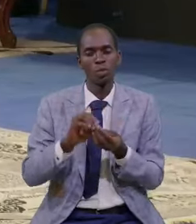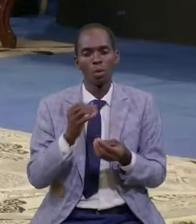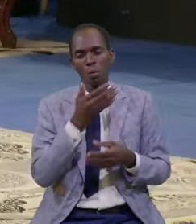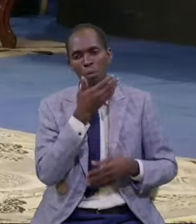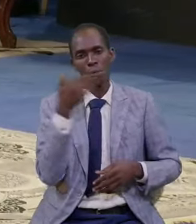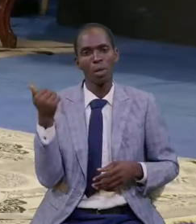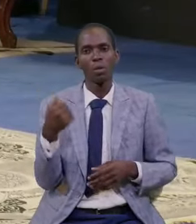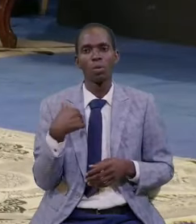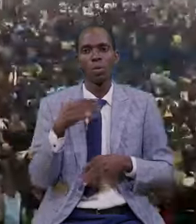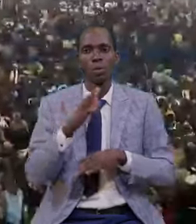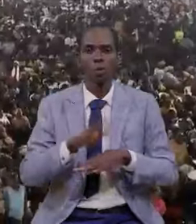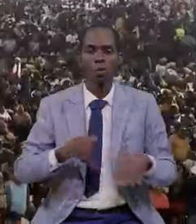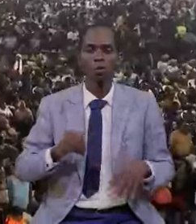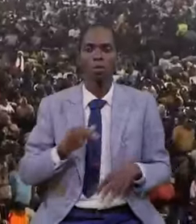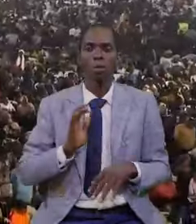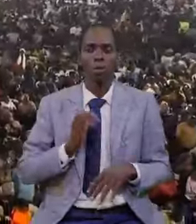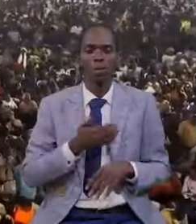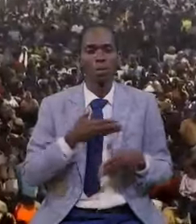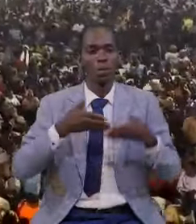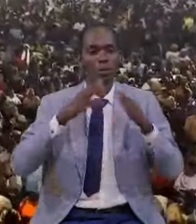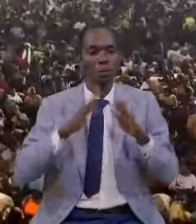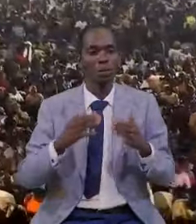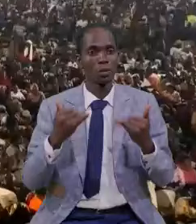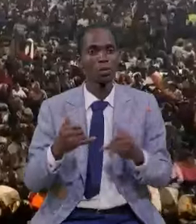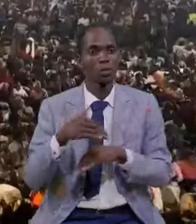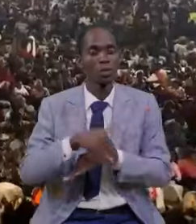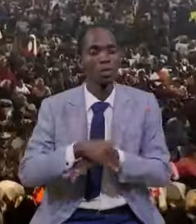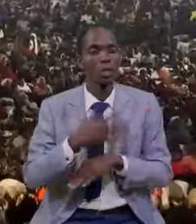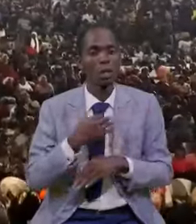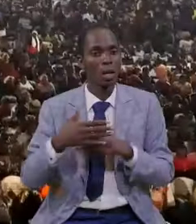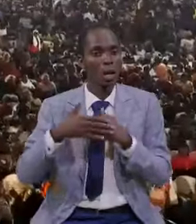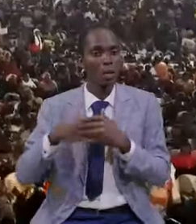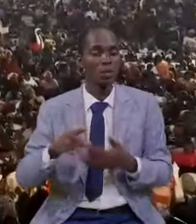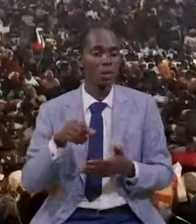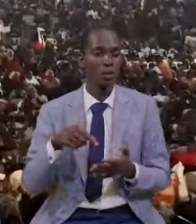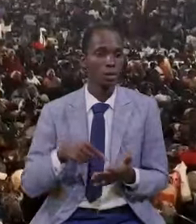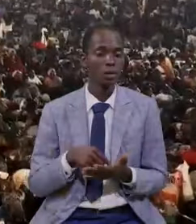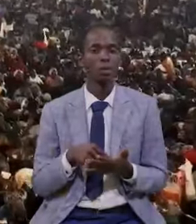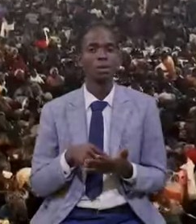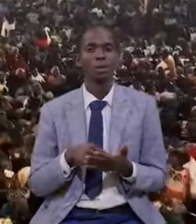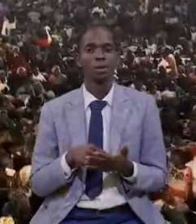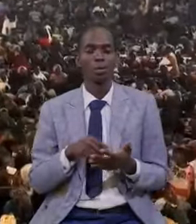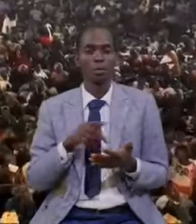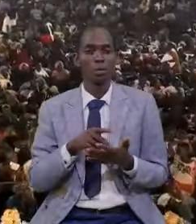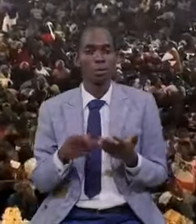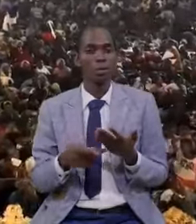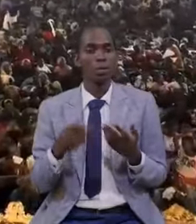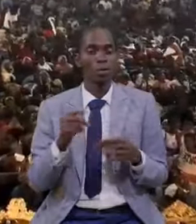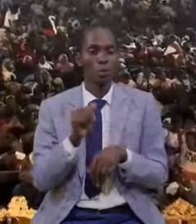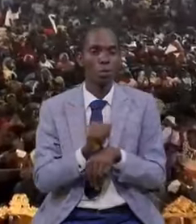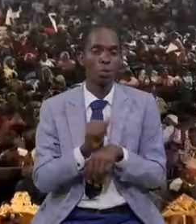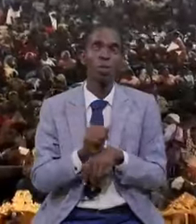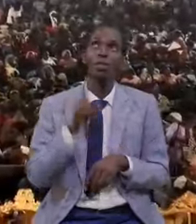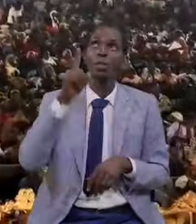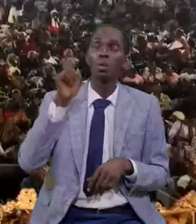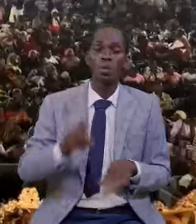take over this session. And then after this session now, the work he must do to heal you, I'll come back.